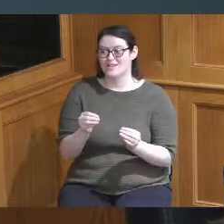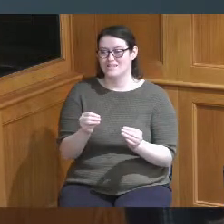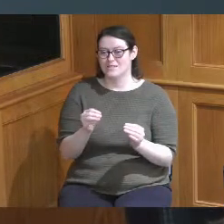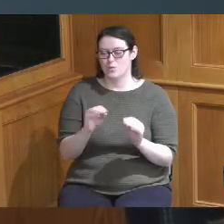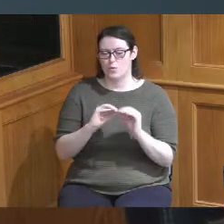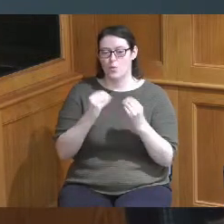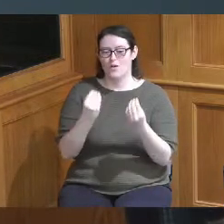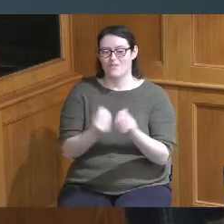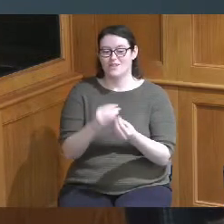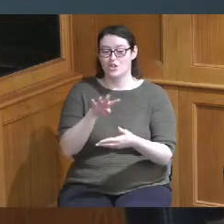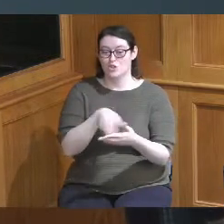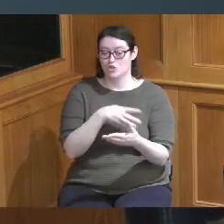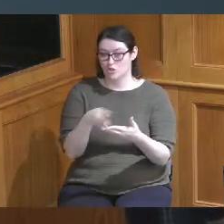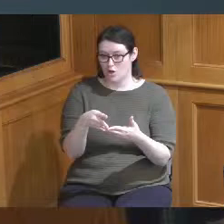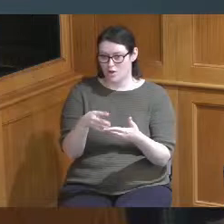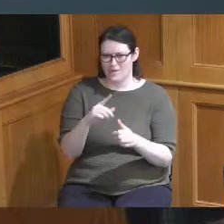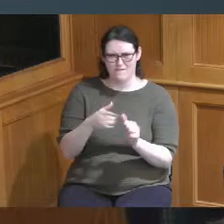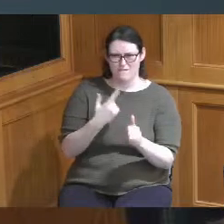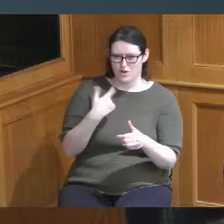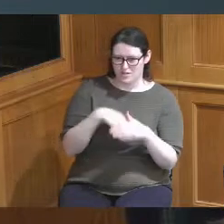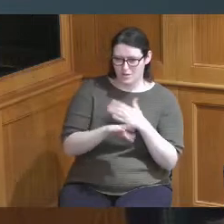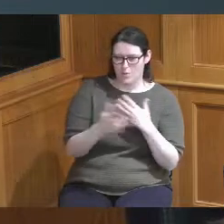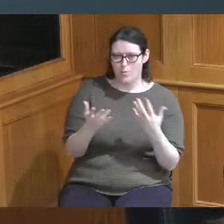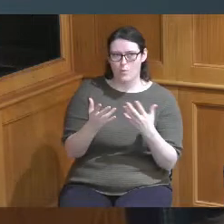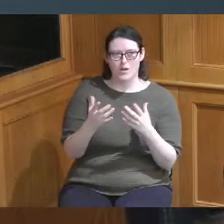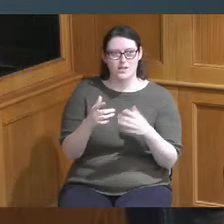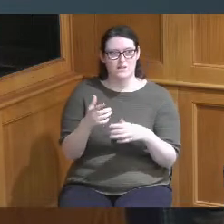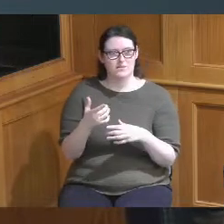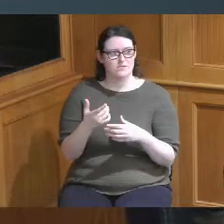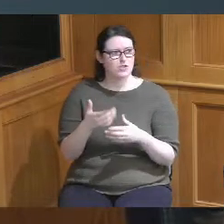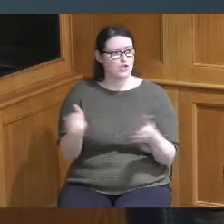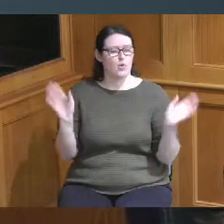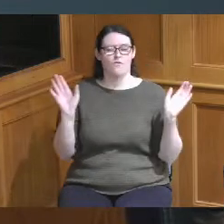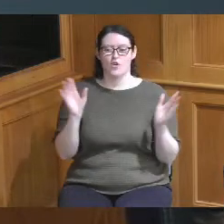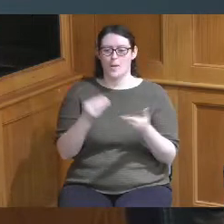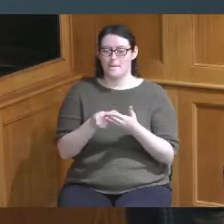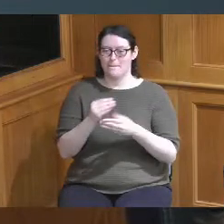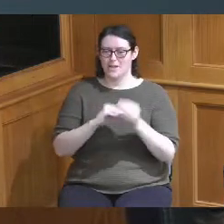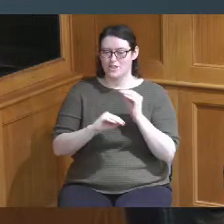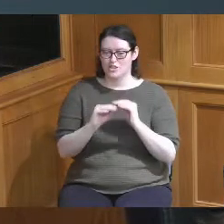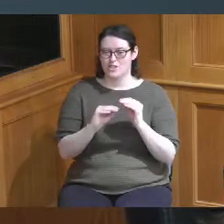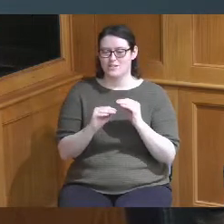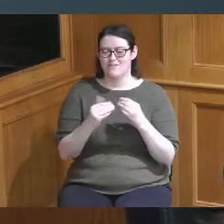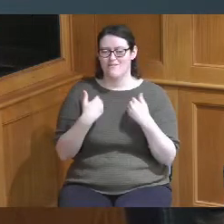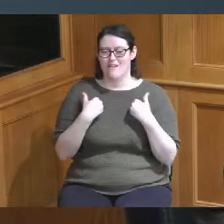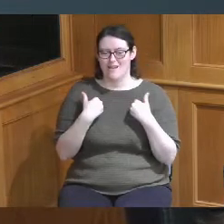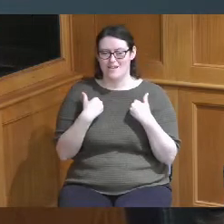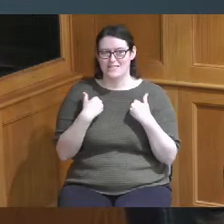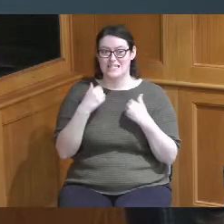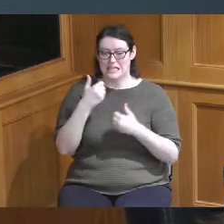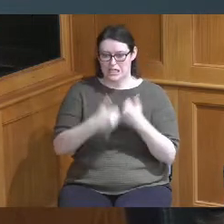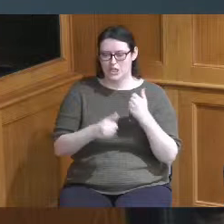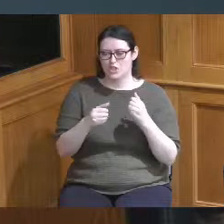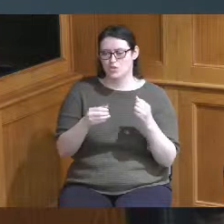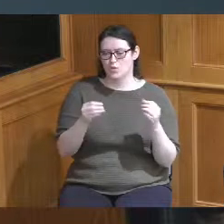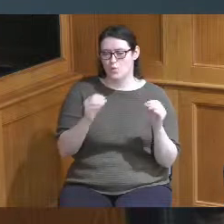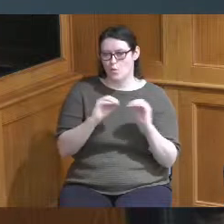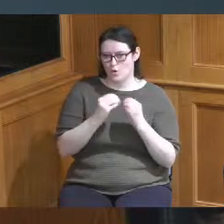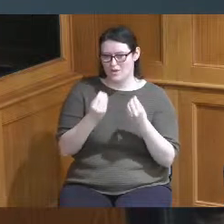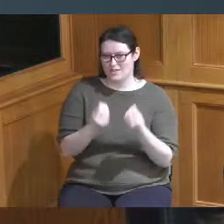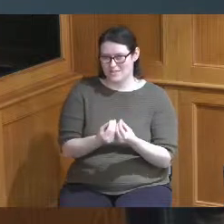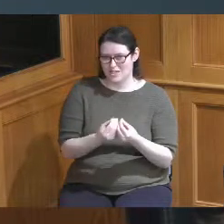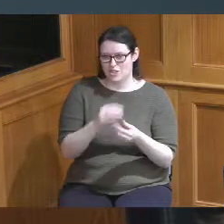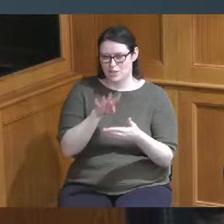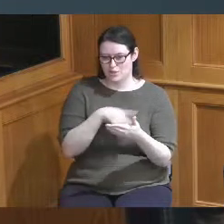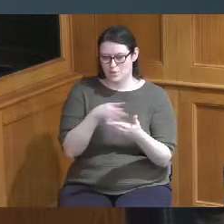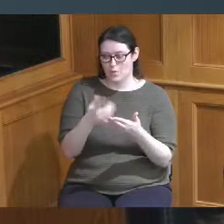had it when I first came. I asked for it in the first budget that has the organizational chart. We've added a lot